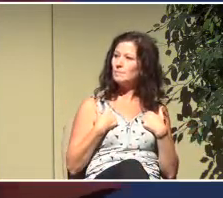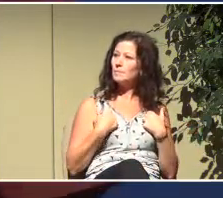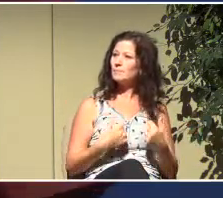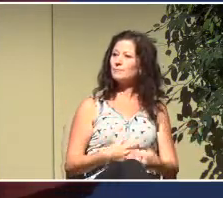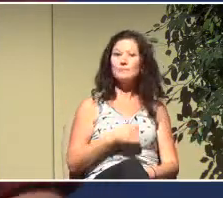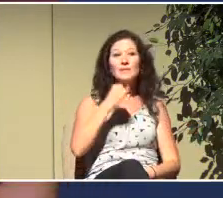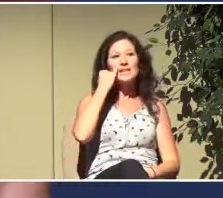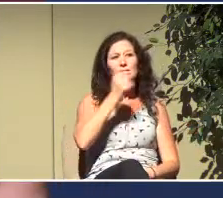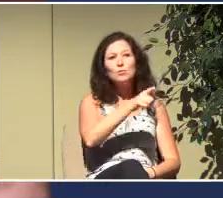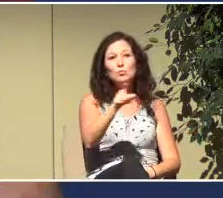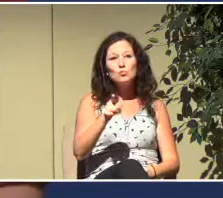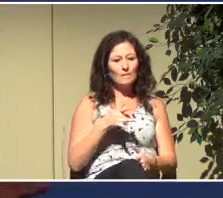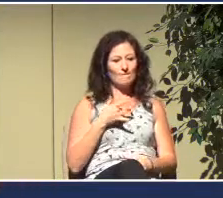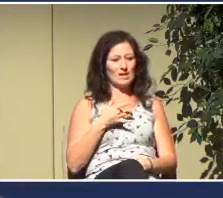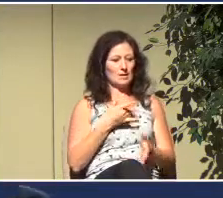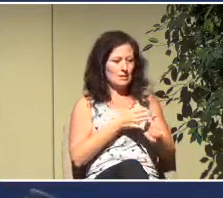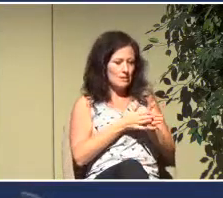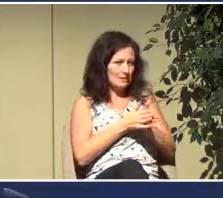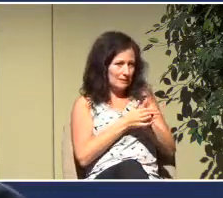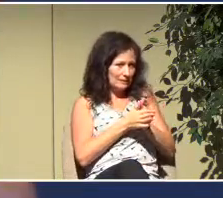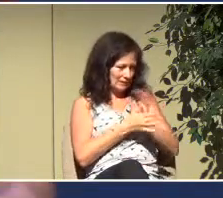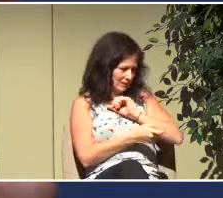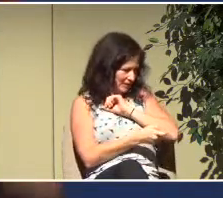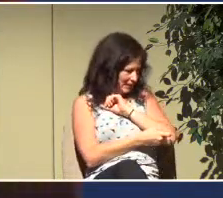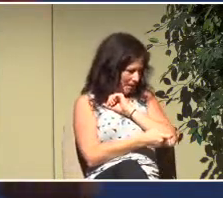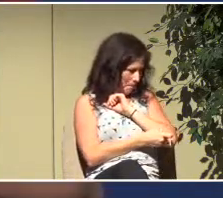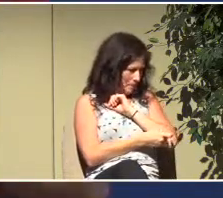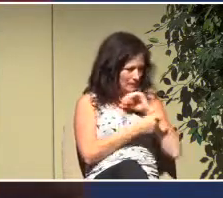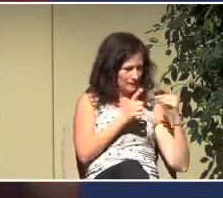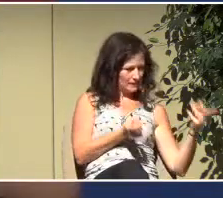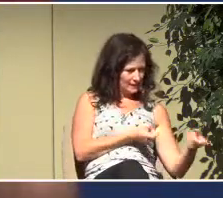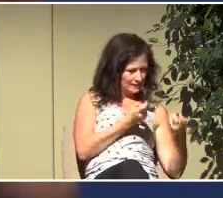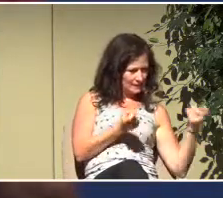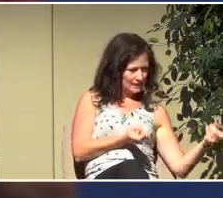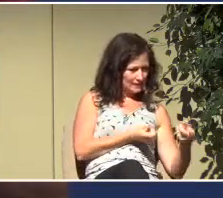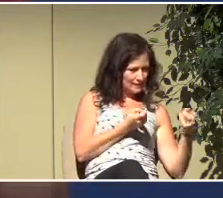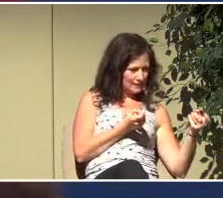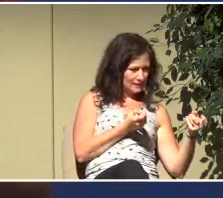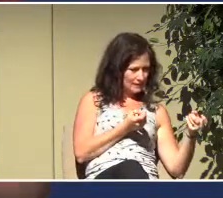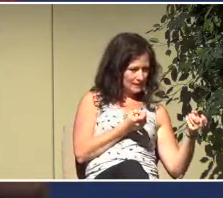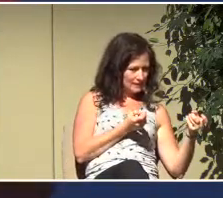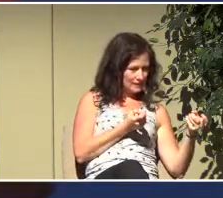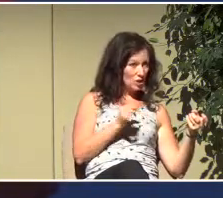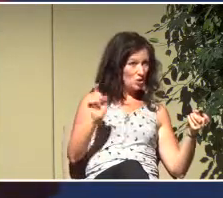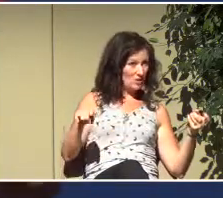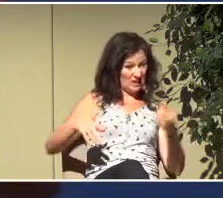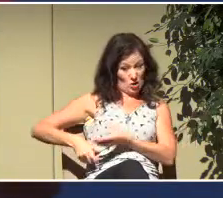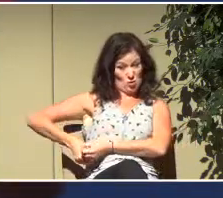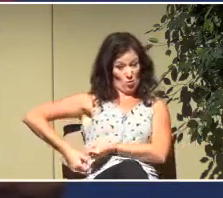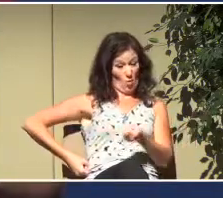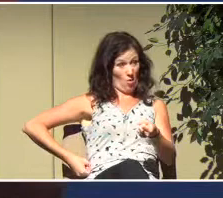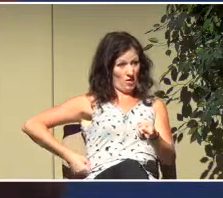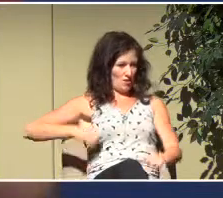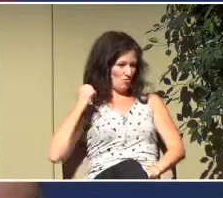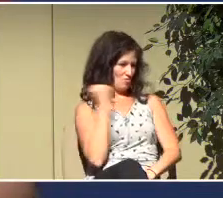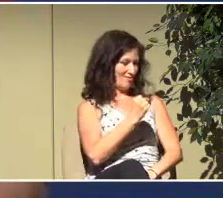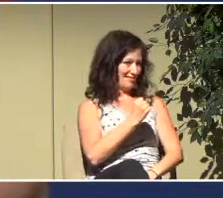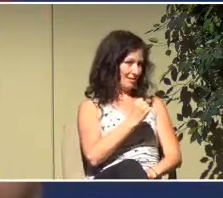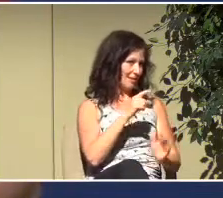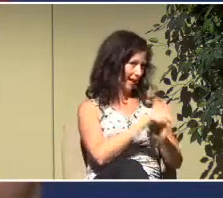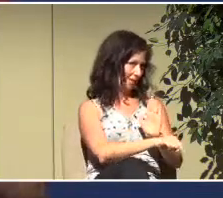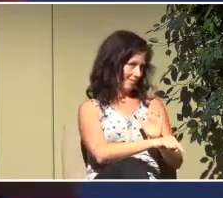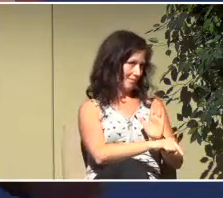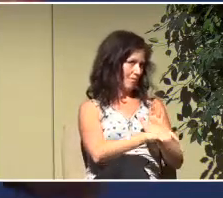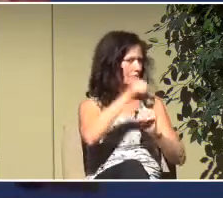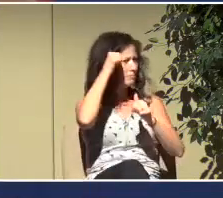Whenever you are tempted to sin, you need to counterattack with the Word of God. That's what Jesus did in the desert when he was tempted by Satan.